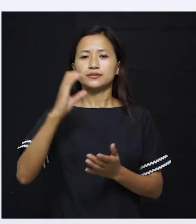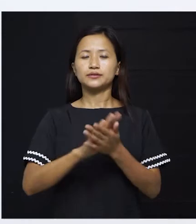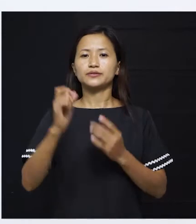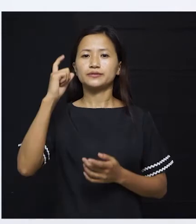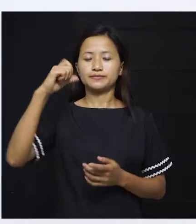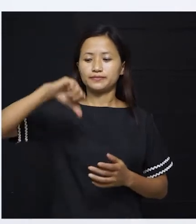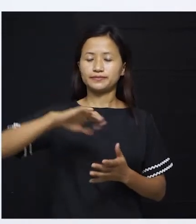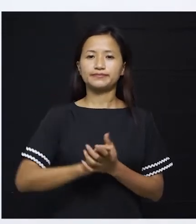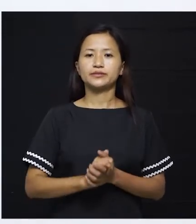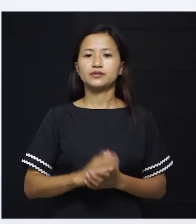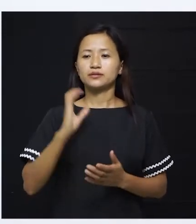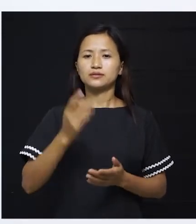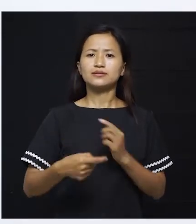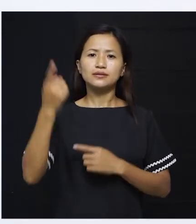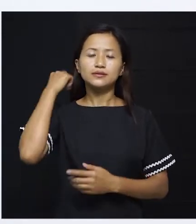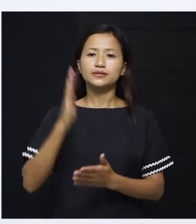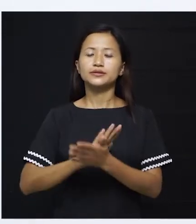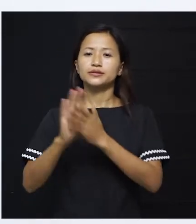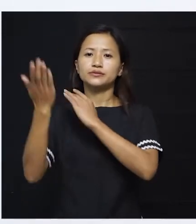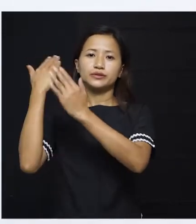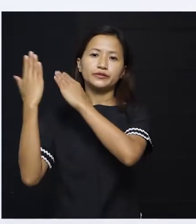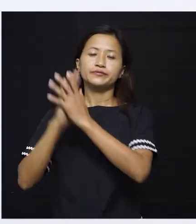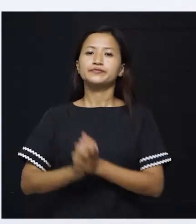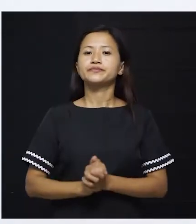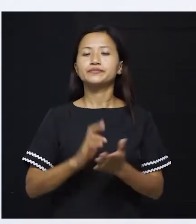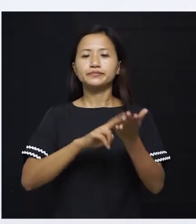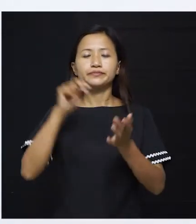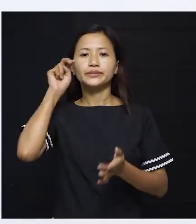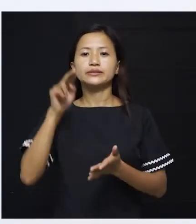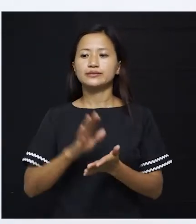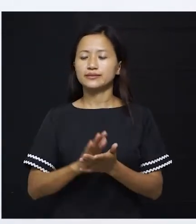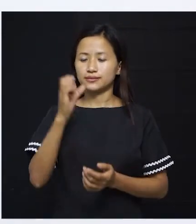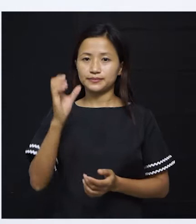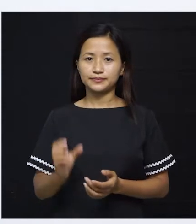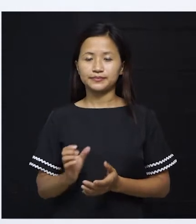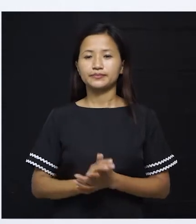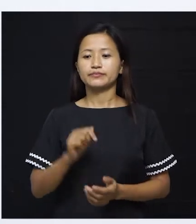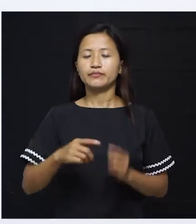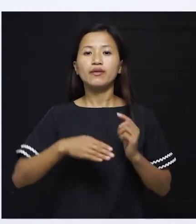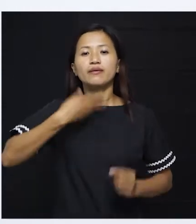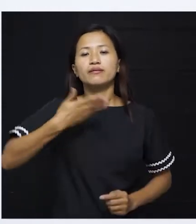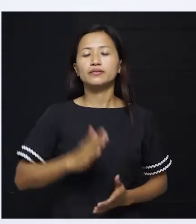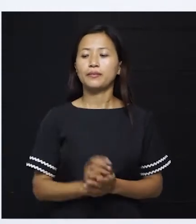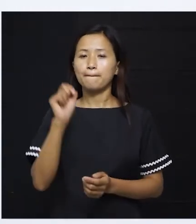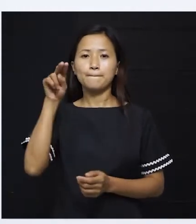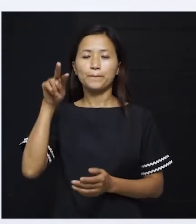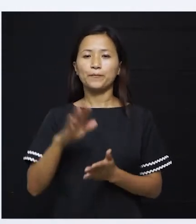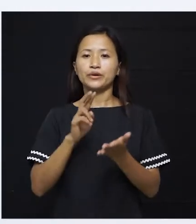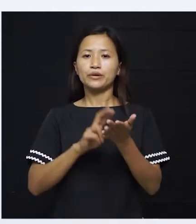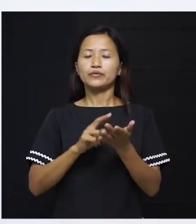of Nagas. In this chapter, the subtopics that I'm going to explain are the meaning of the